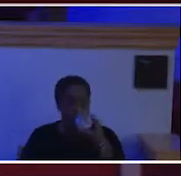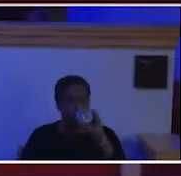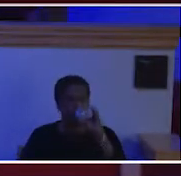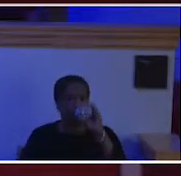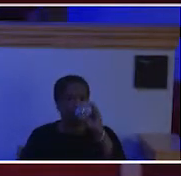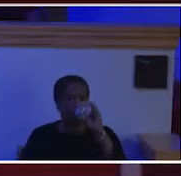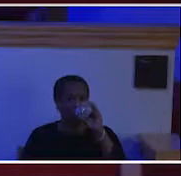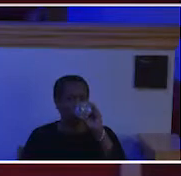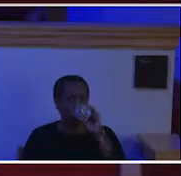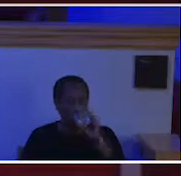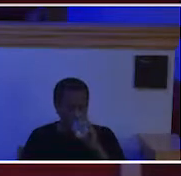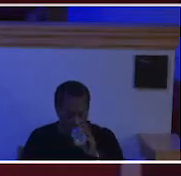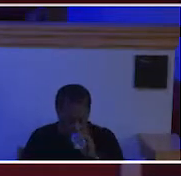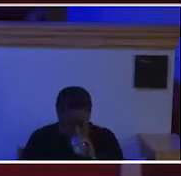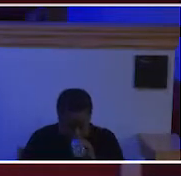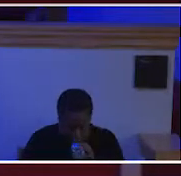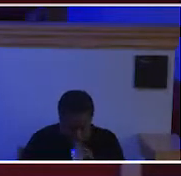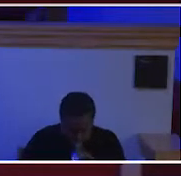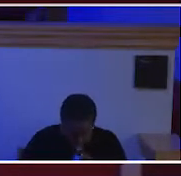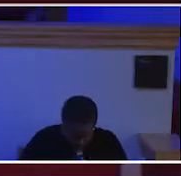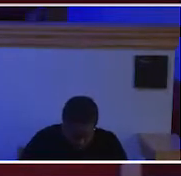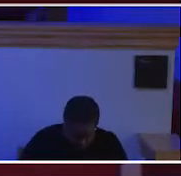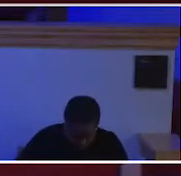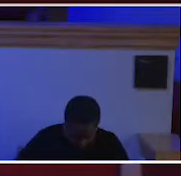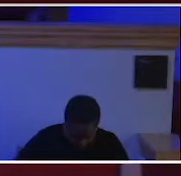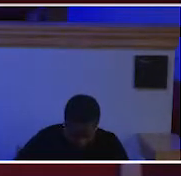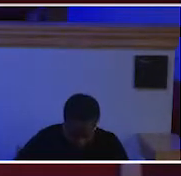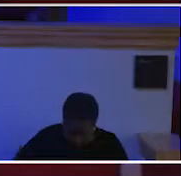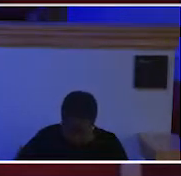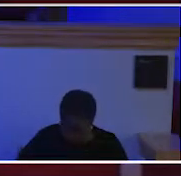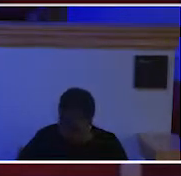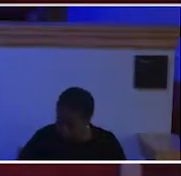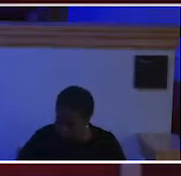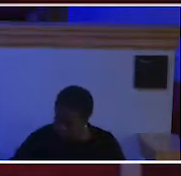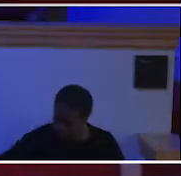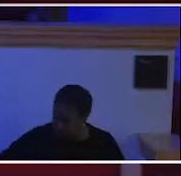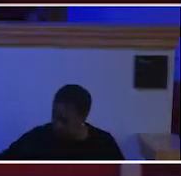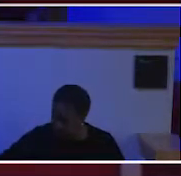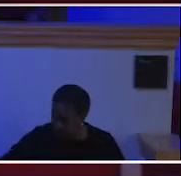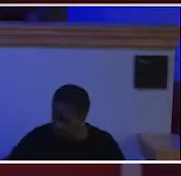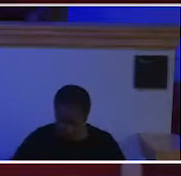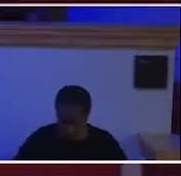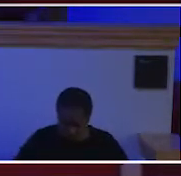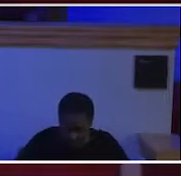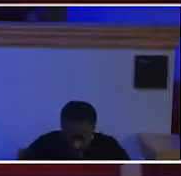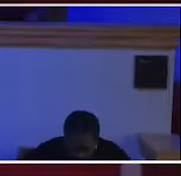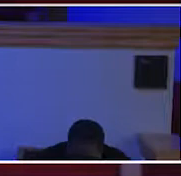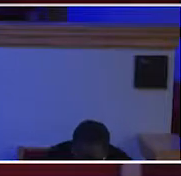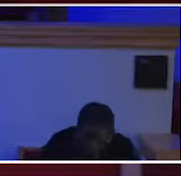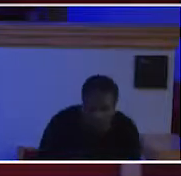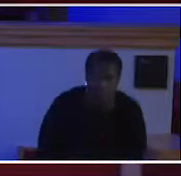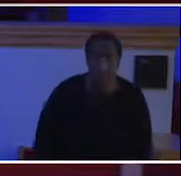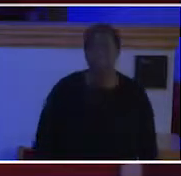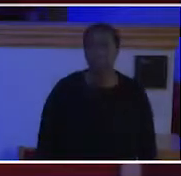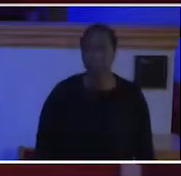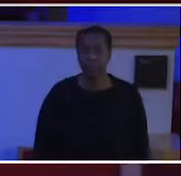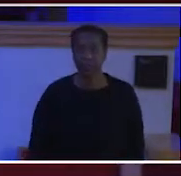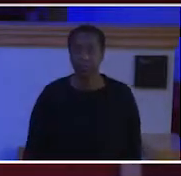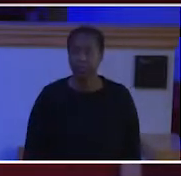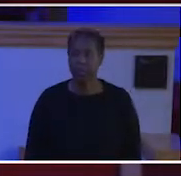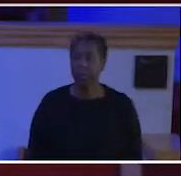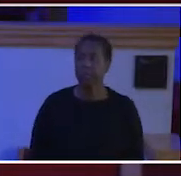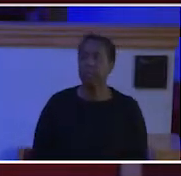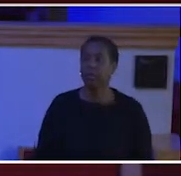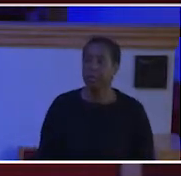then I pray you choose to redeem the time wisely.